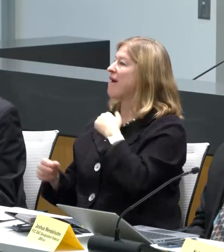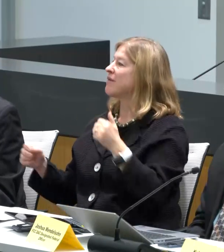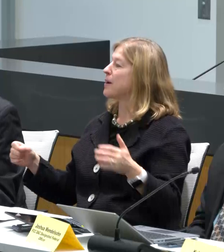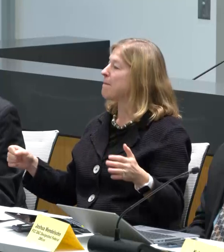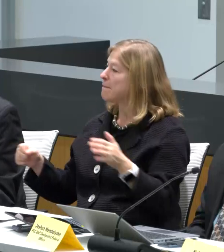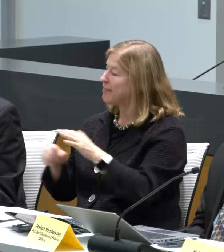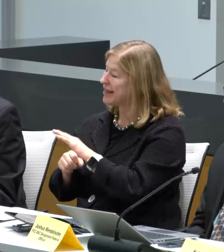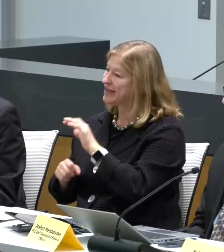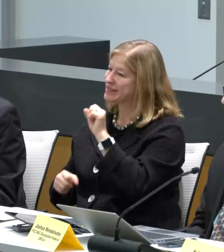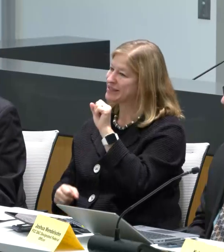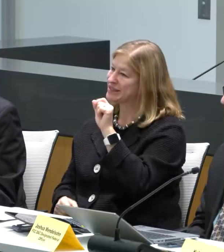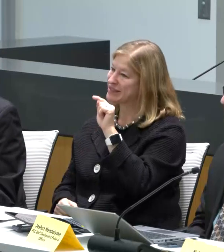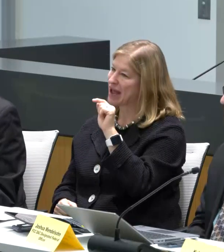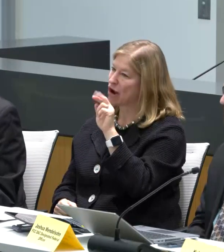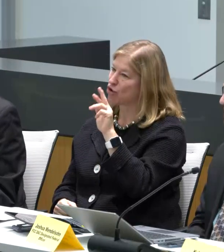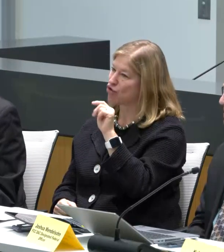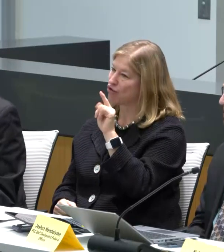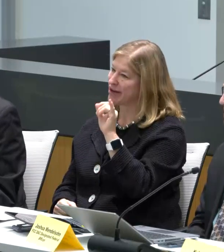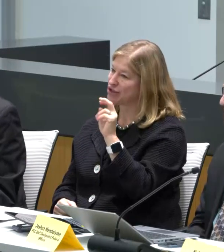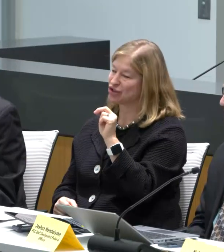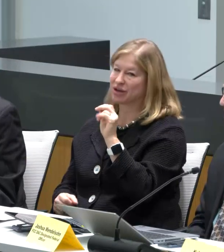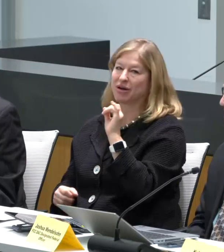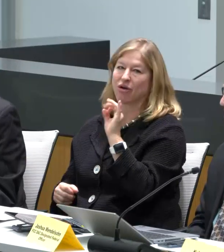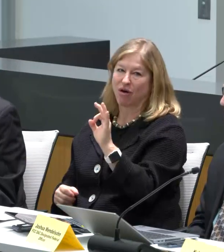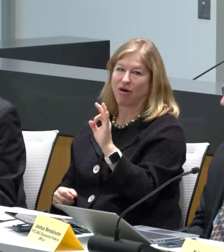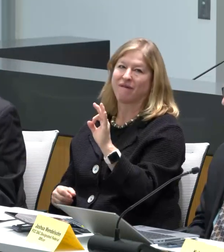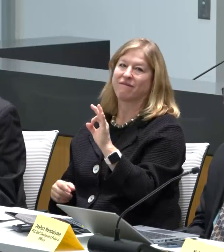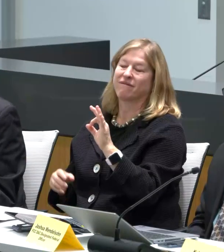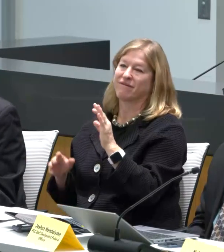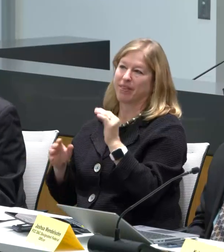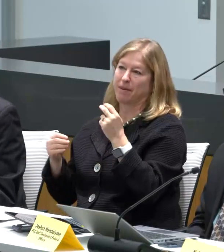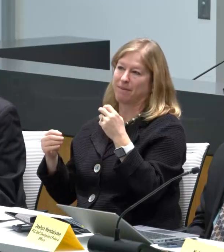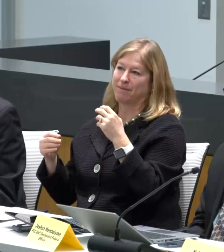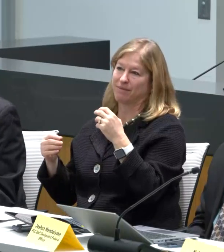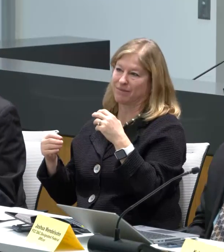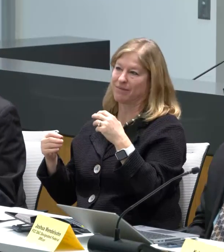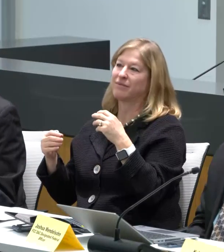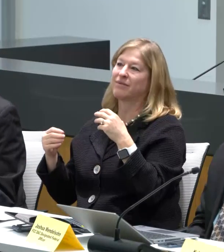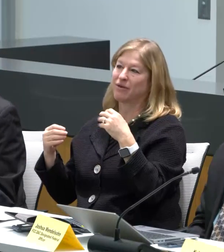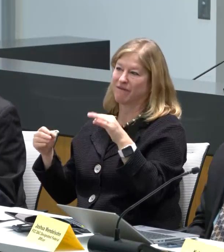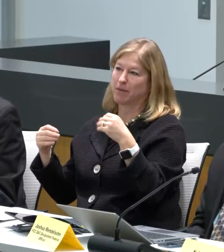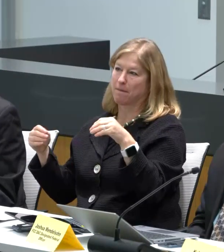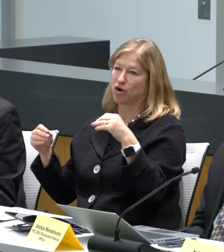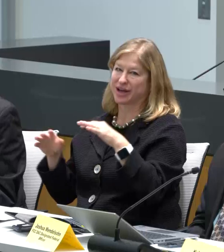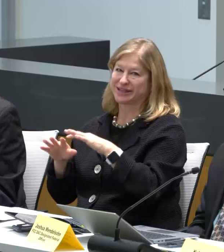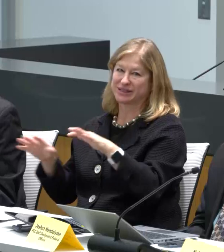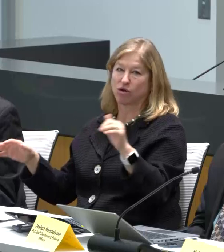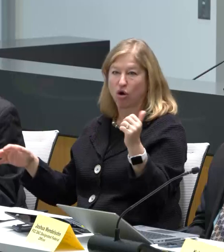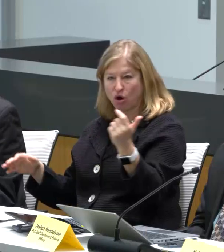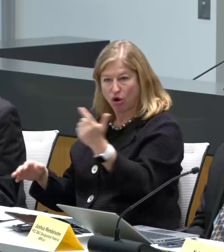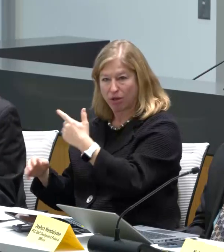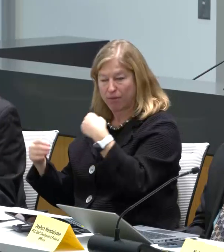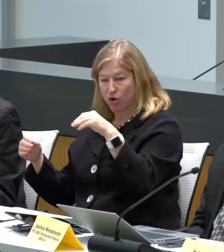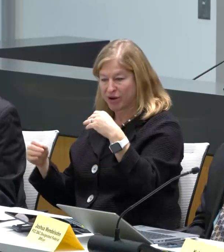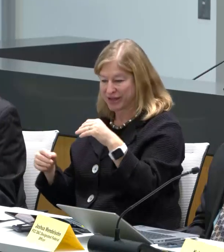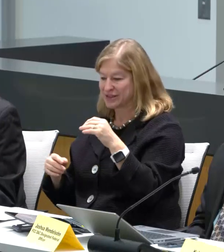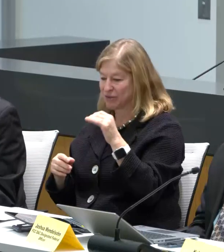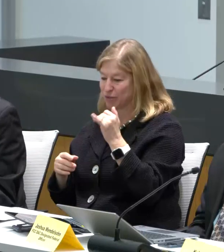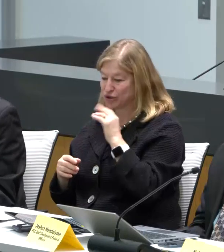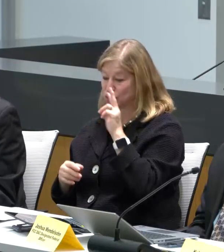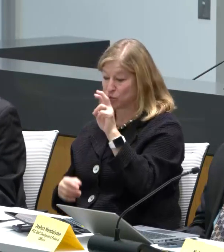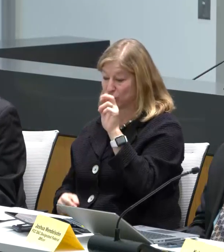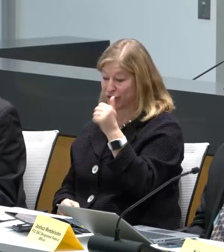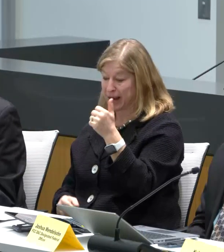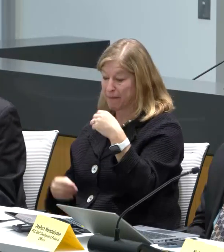2035, we will have a complete saturation of